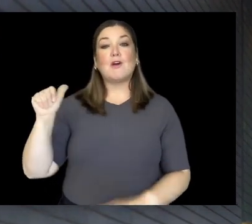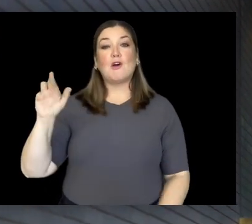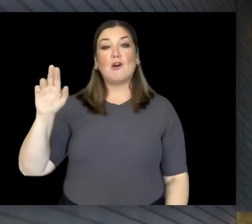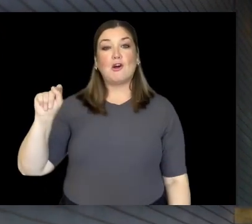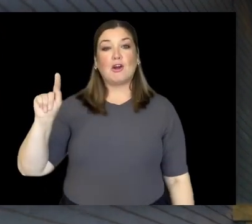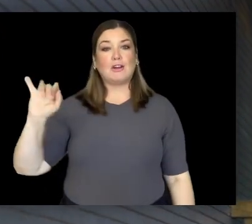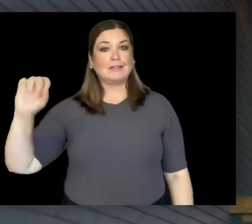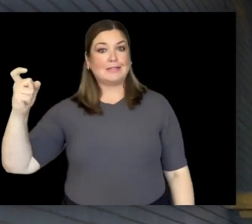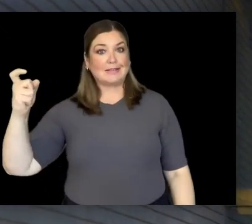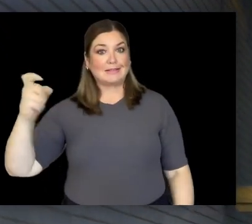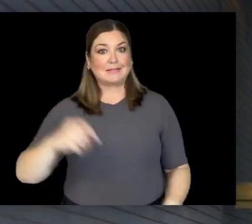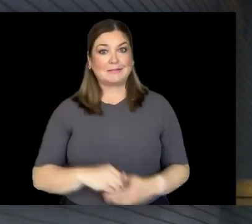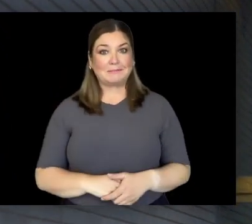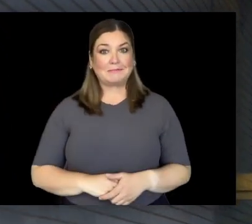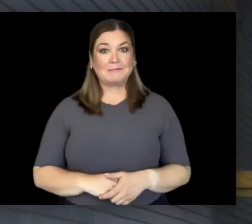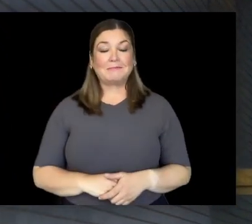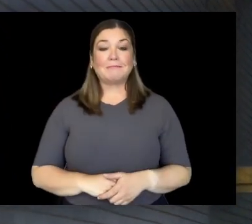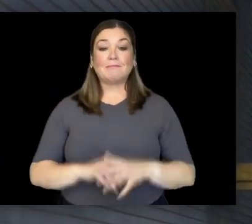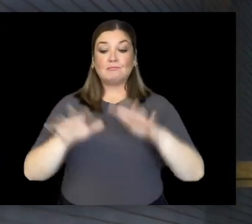through ArtTix.